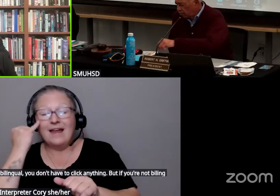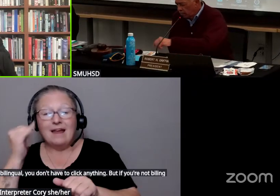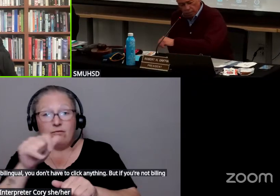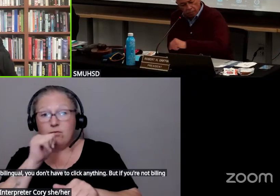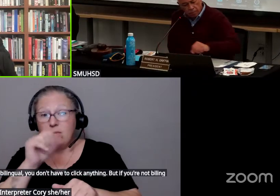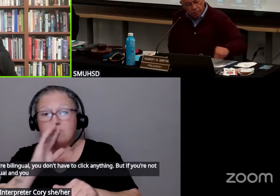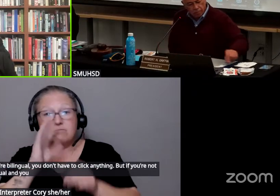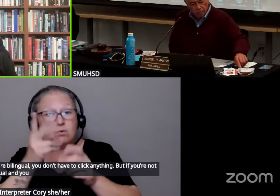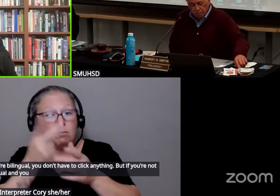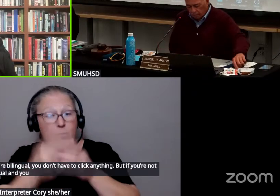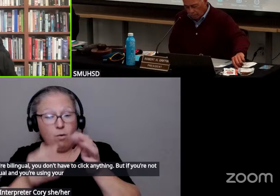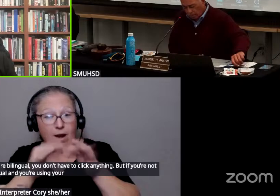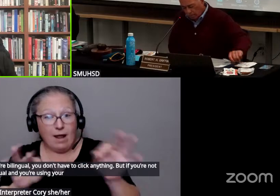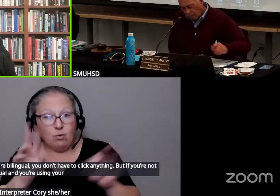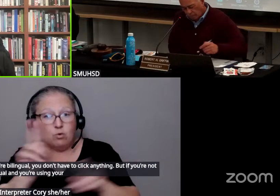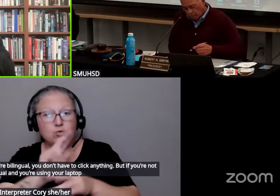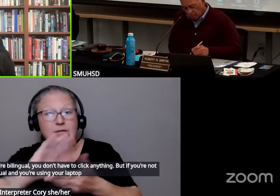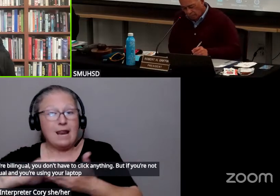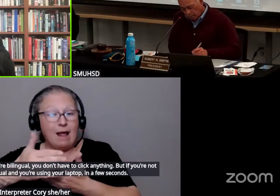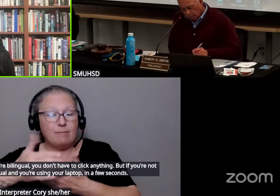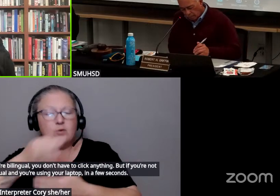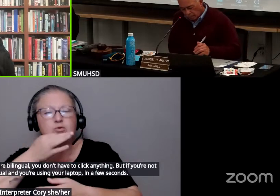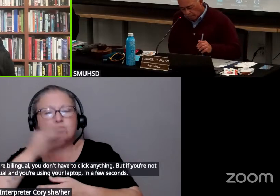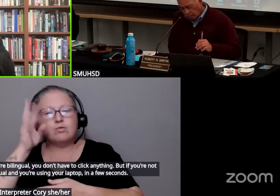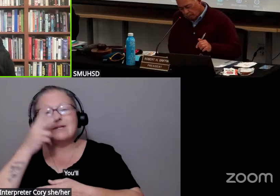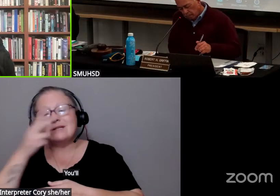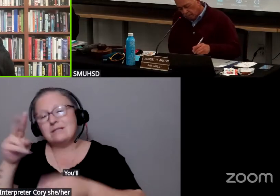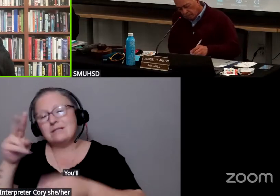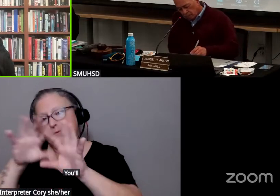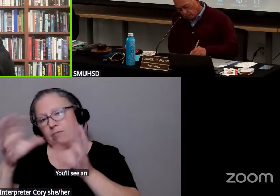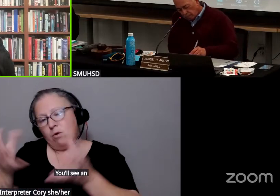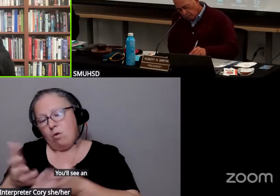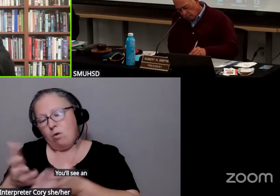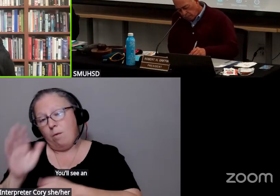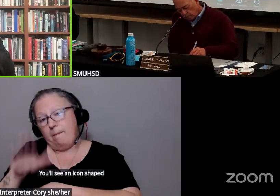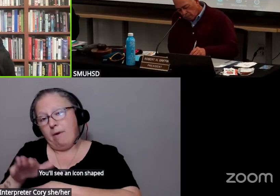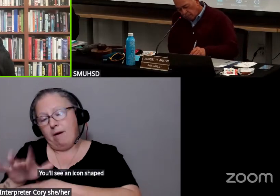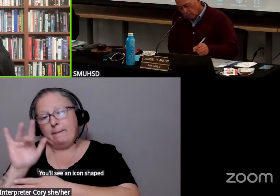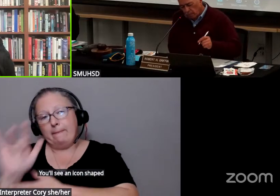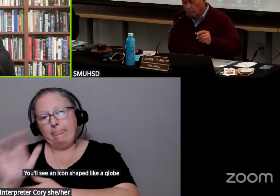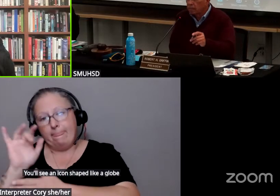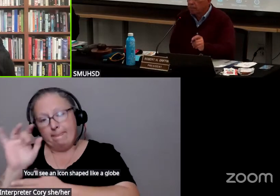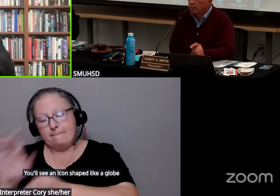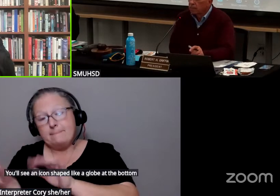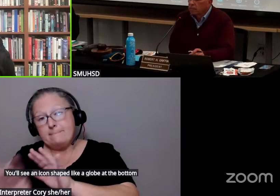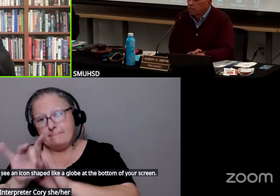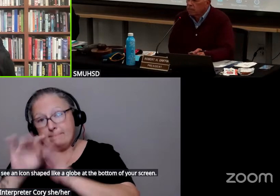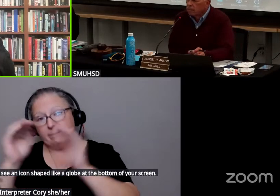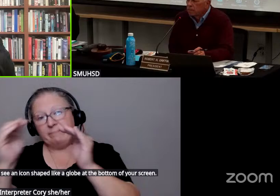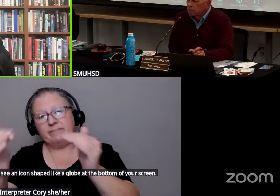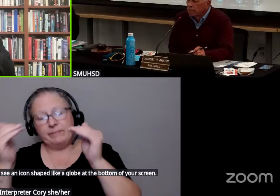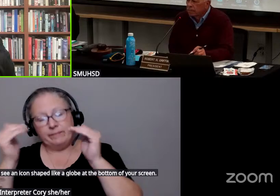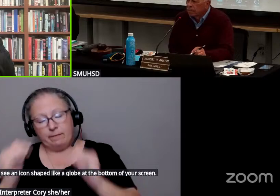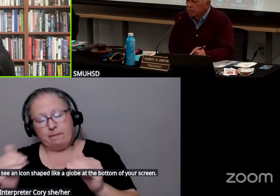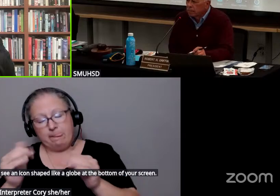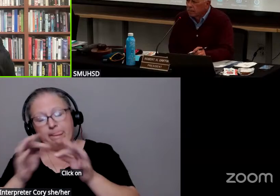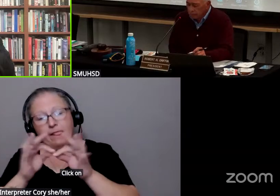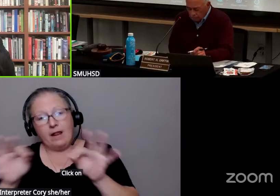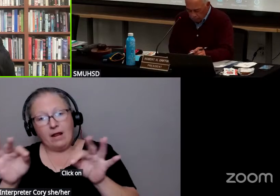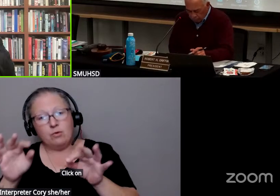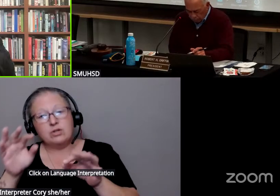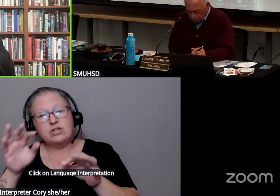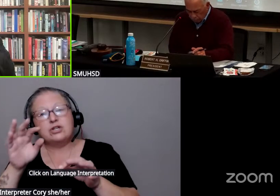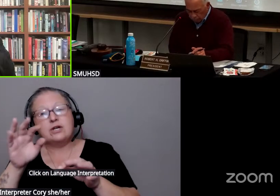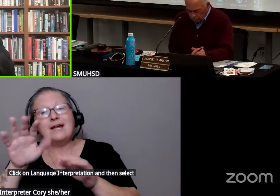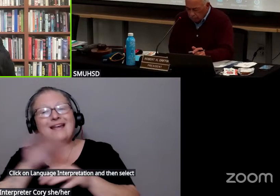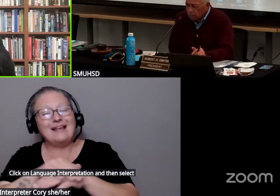using your laptop, in a few seconds, you'll see an icon shaped like a globe at the bottom of your screen. Click on Language Interpretation and then